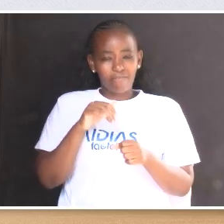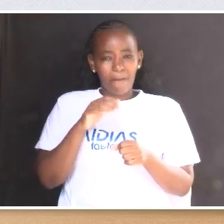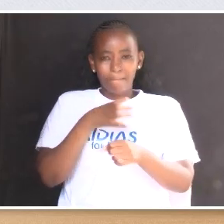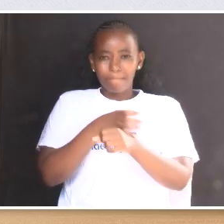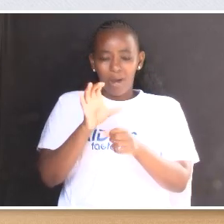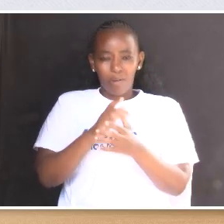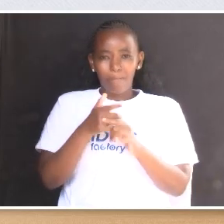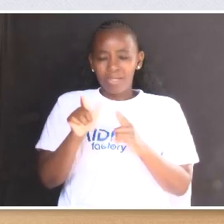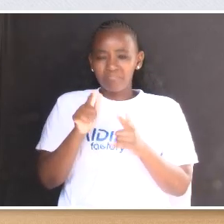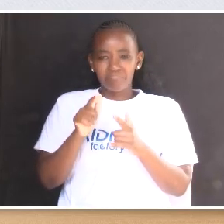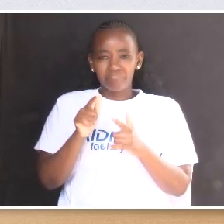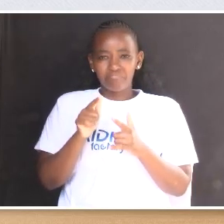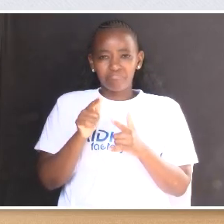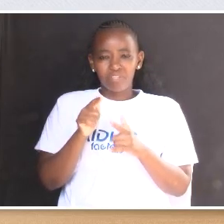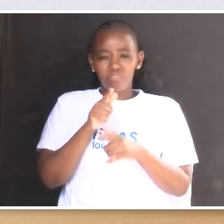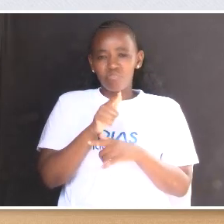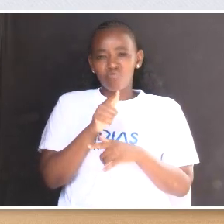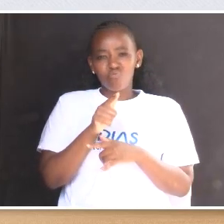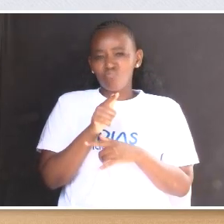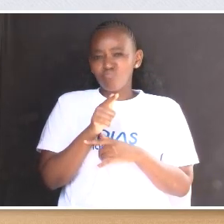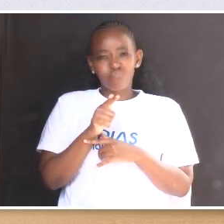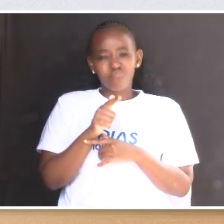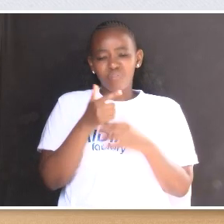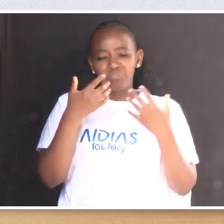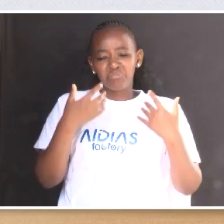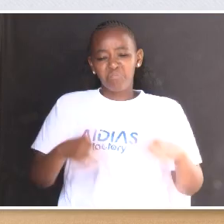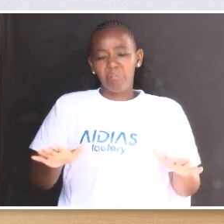but for some reason you just